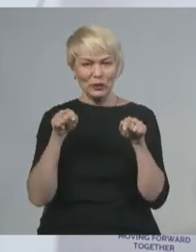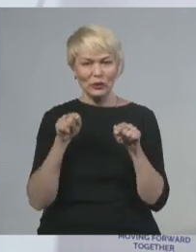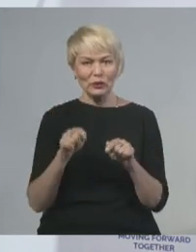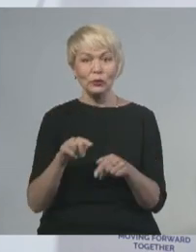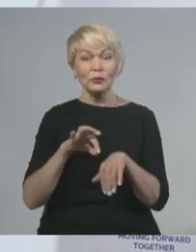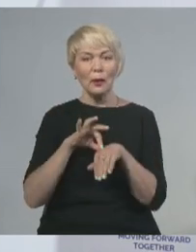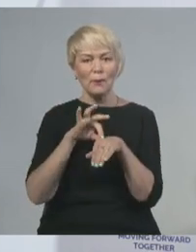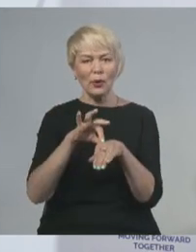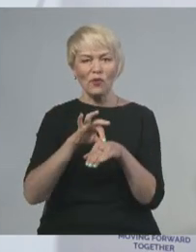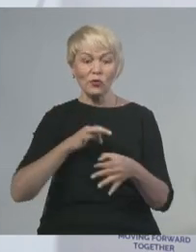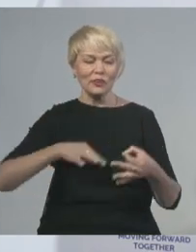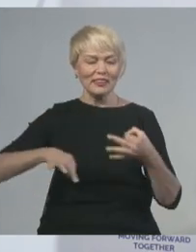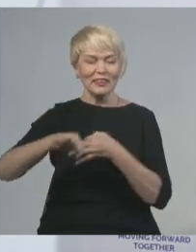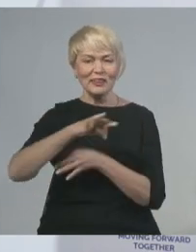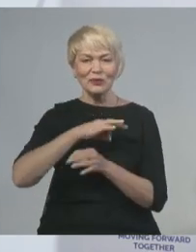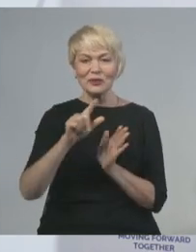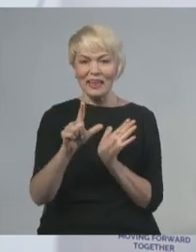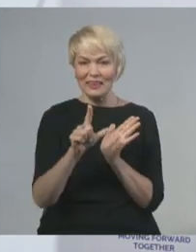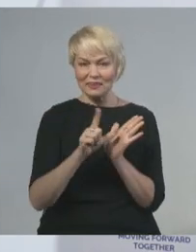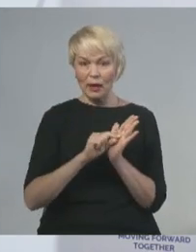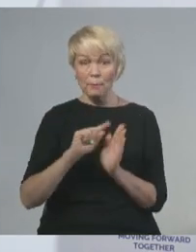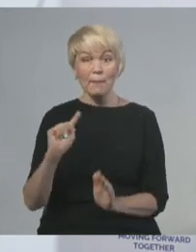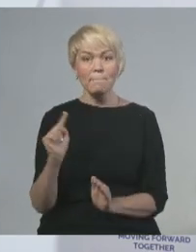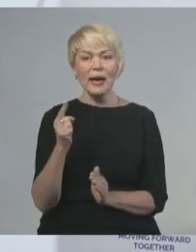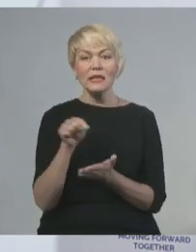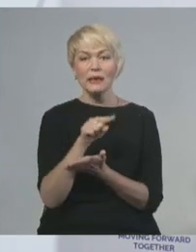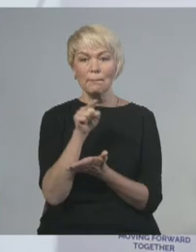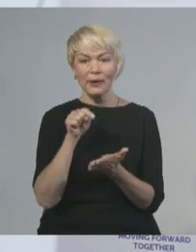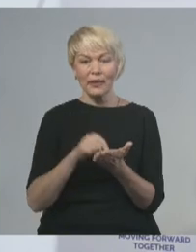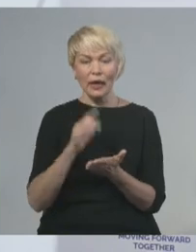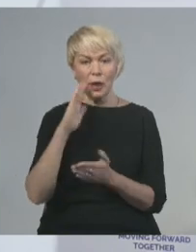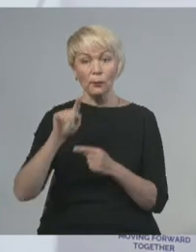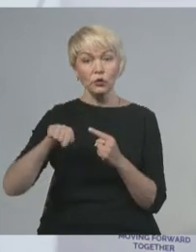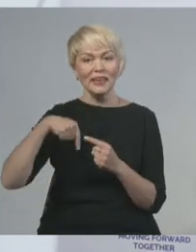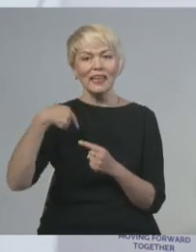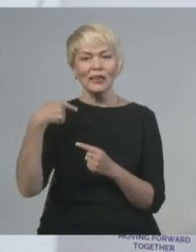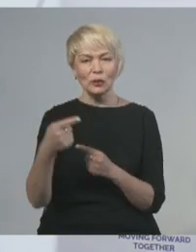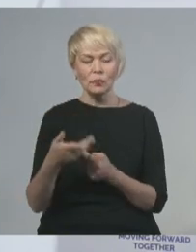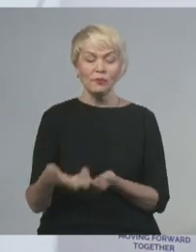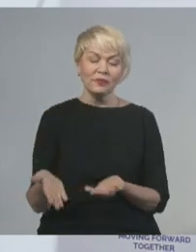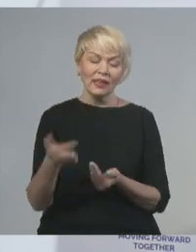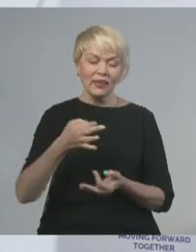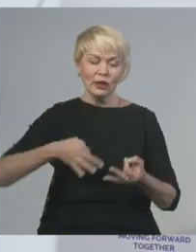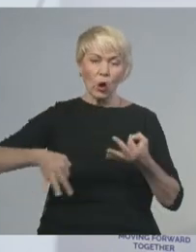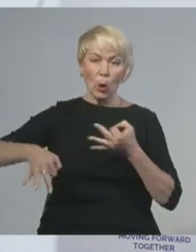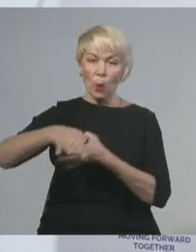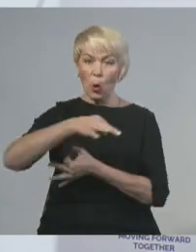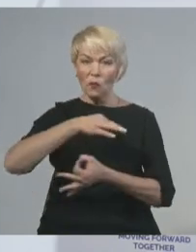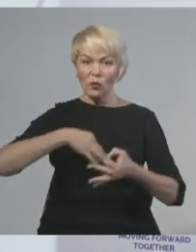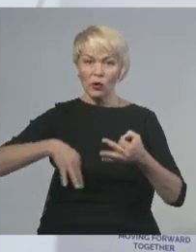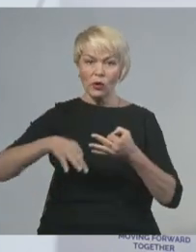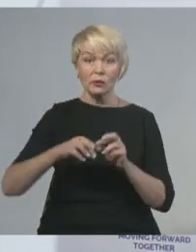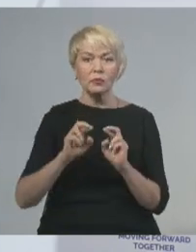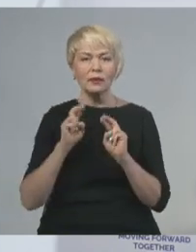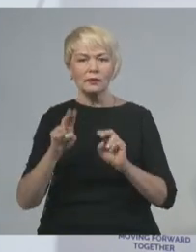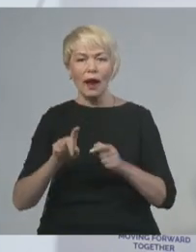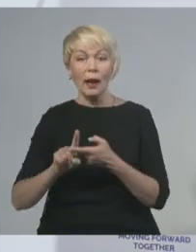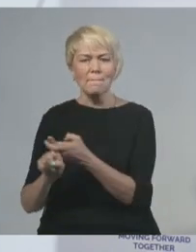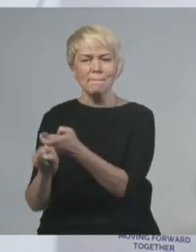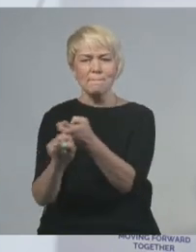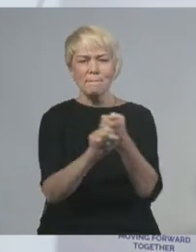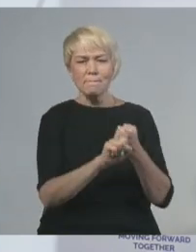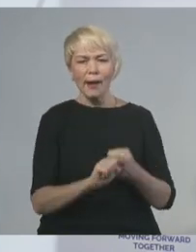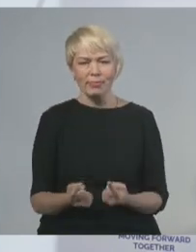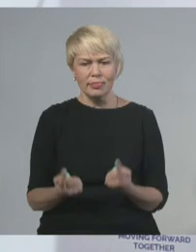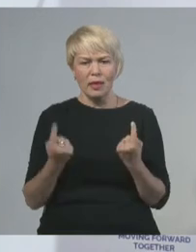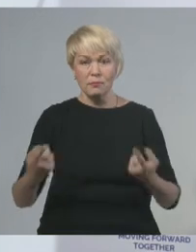here and my first question would be let's discuss uh how the pandemics influence the media